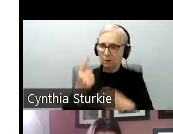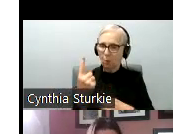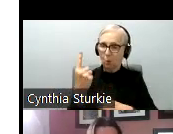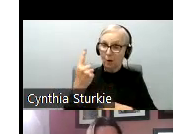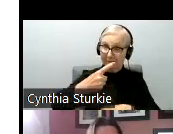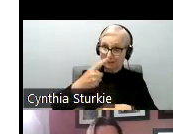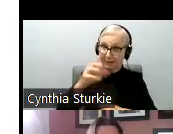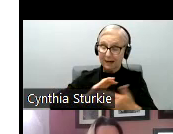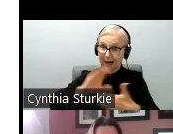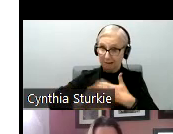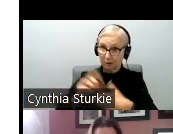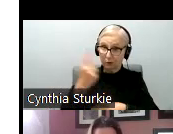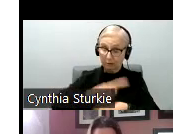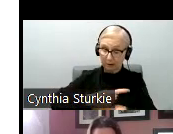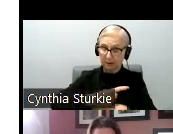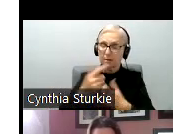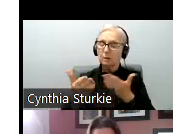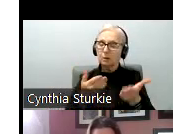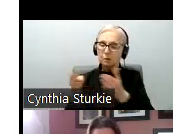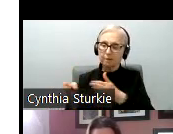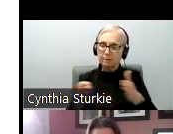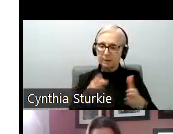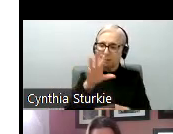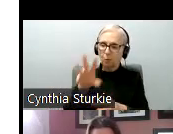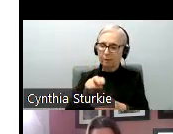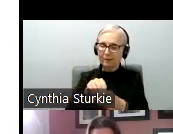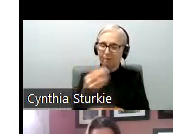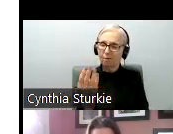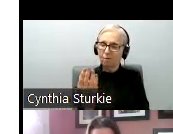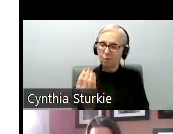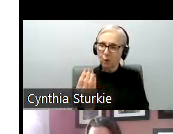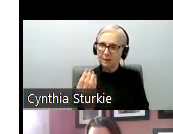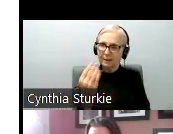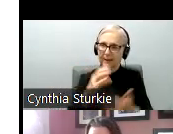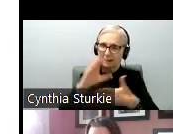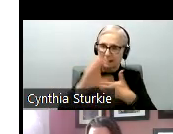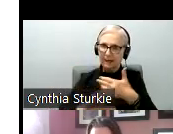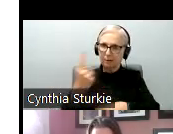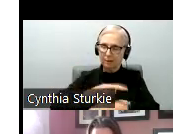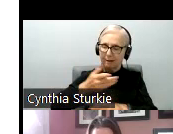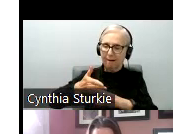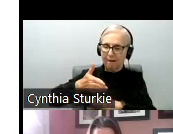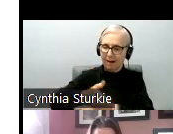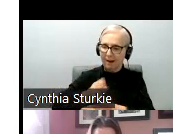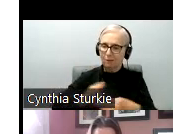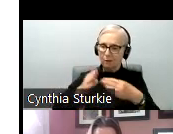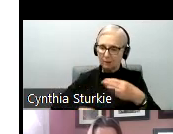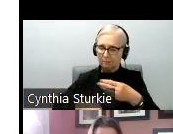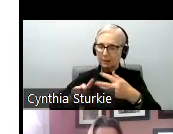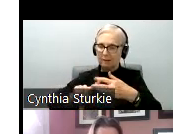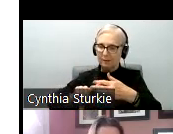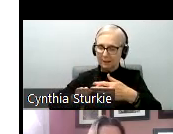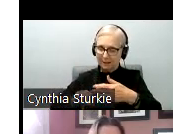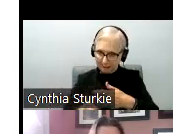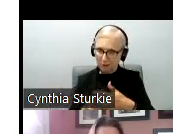day. The service plan is completed within 14 calendar days after the completion of the initial